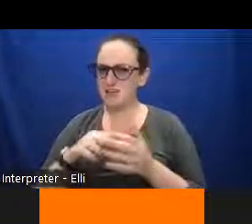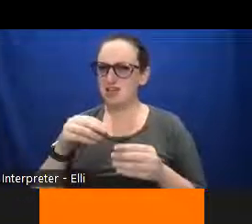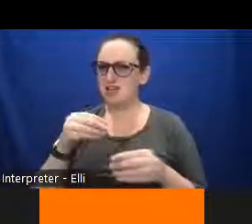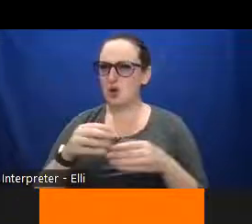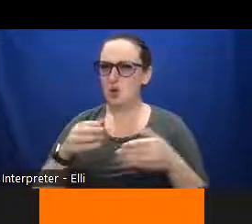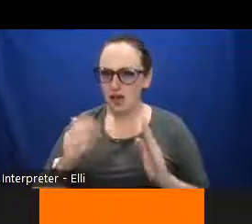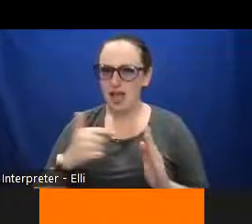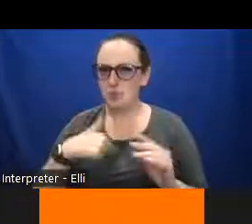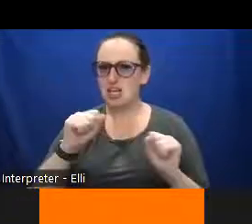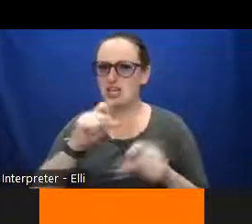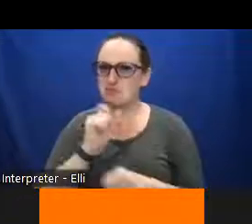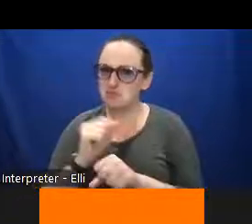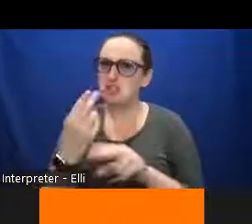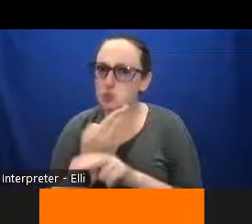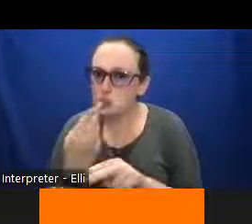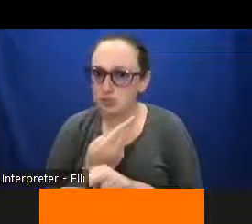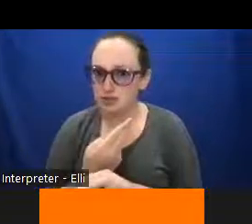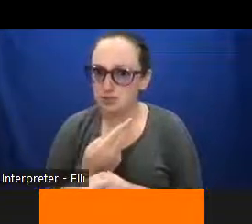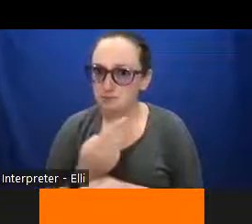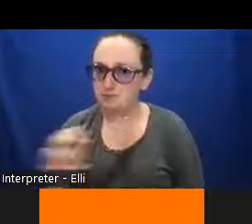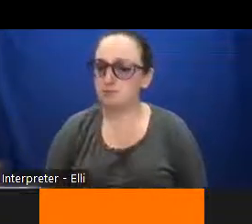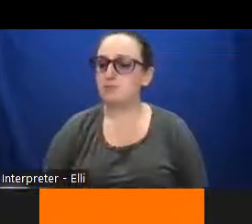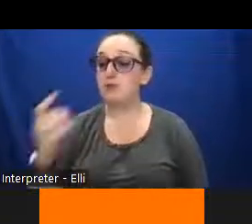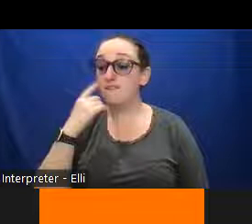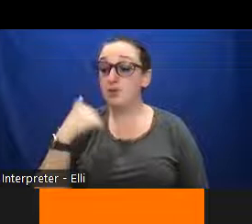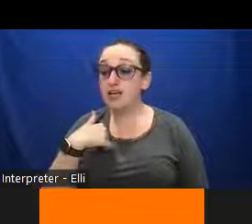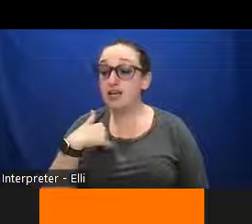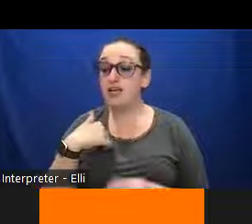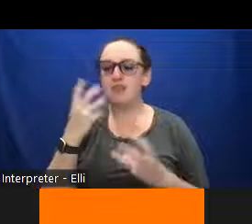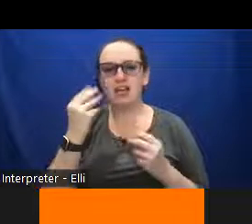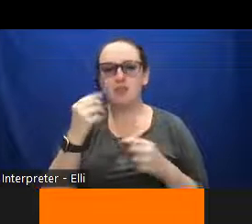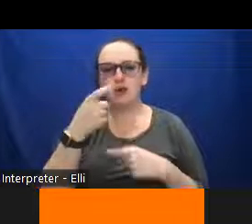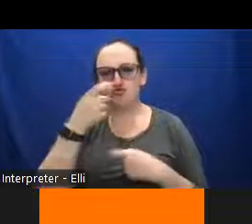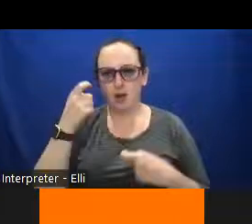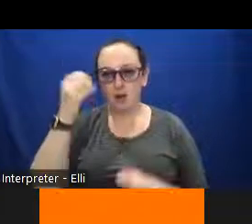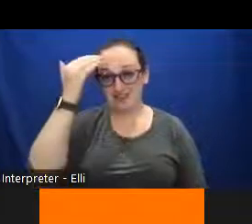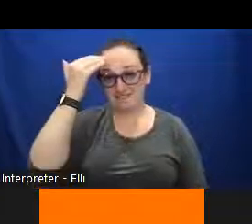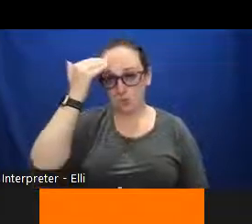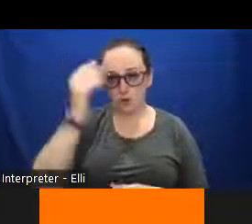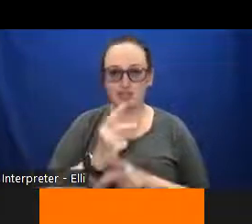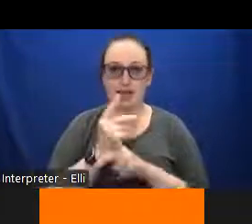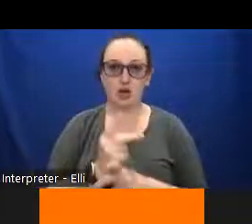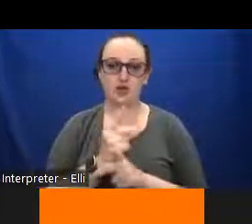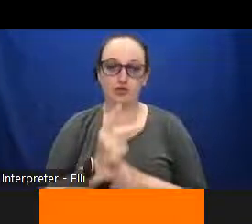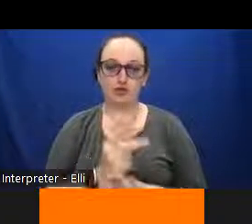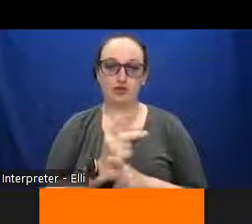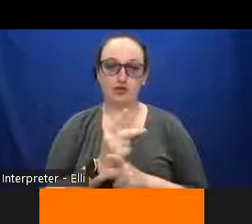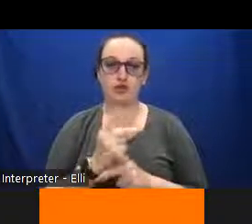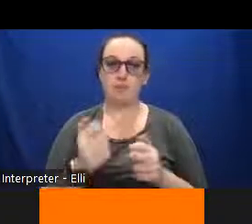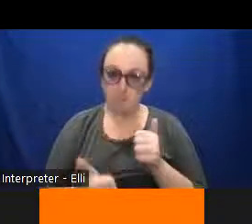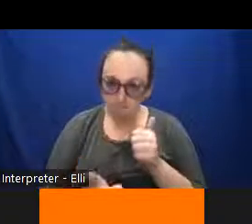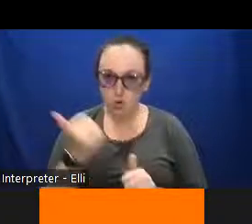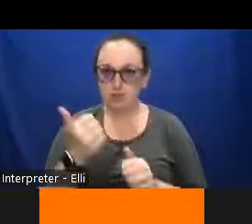and practical way? For me, I think about trauma-informed care as one of the most powerful ways